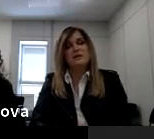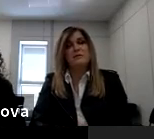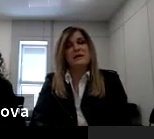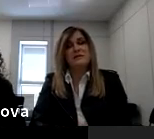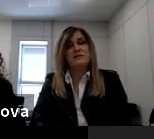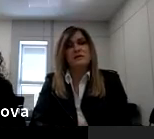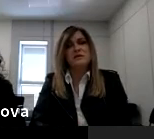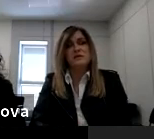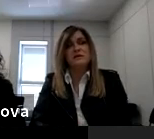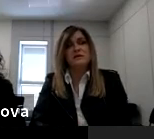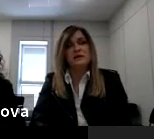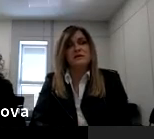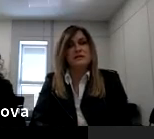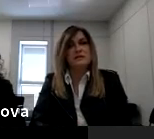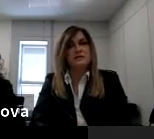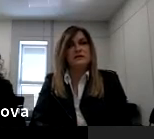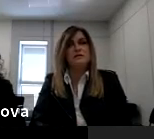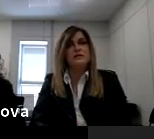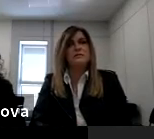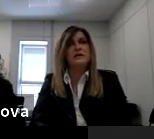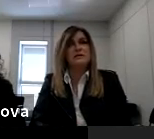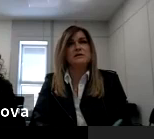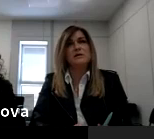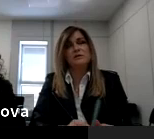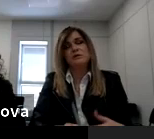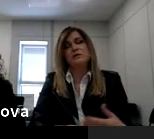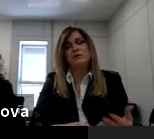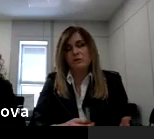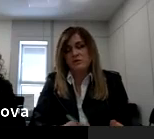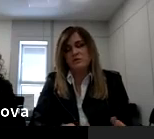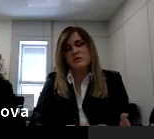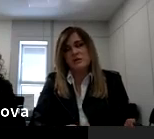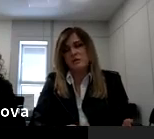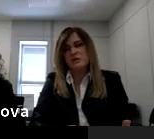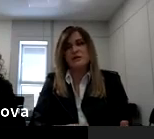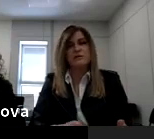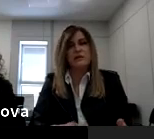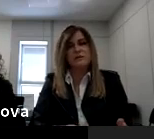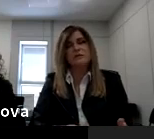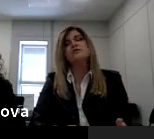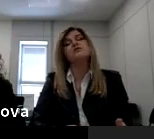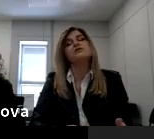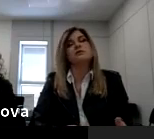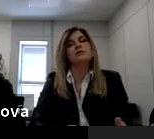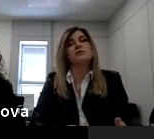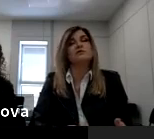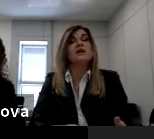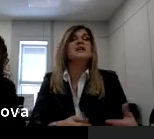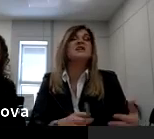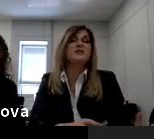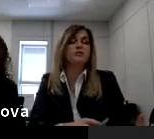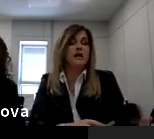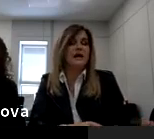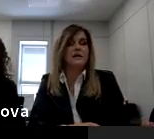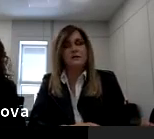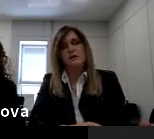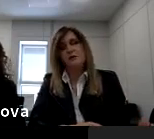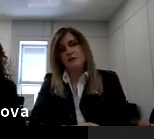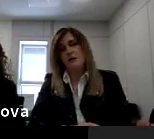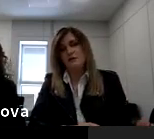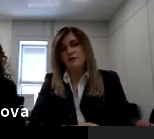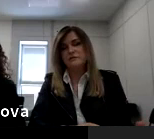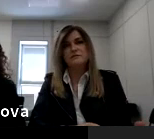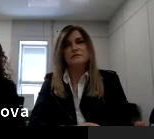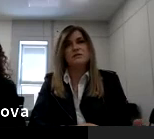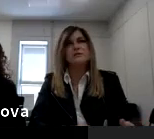speak about our plans for this year, R&D plans, and we will also say that there will be a new version of new line